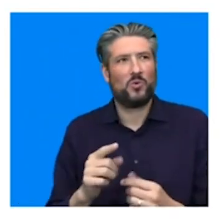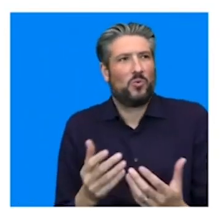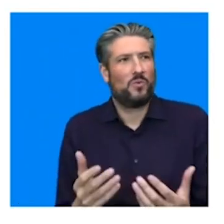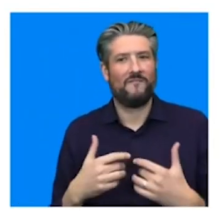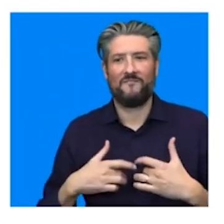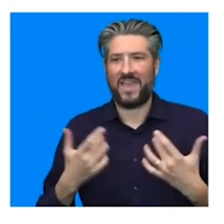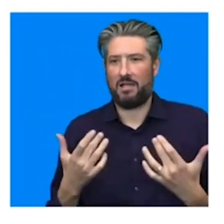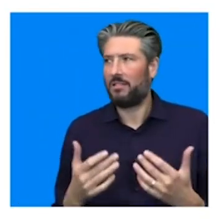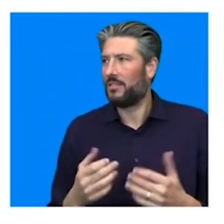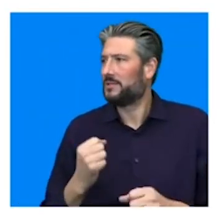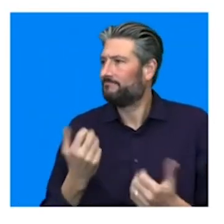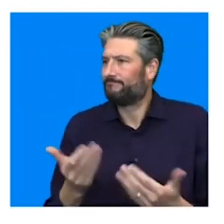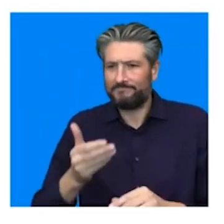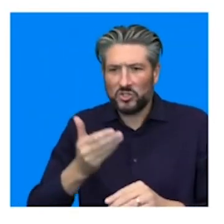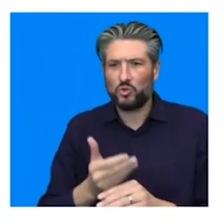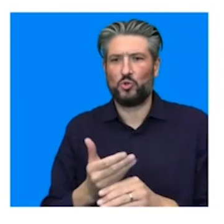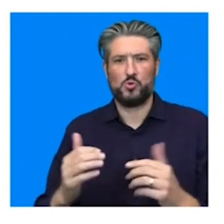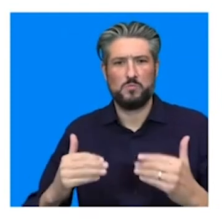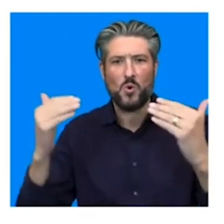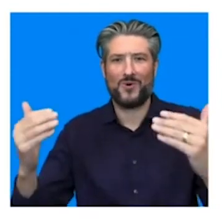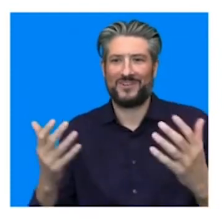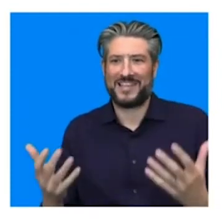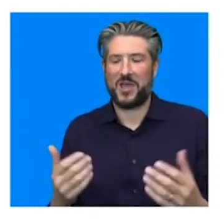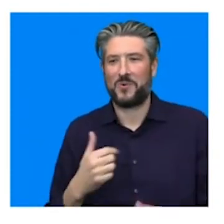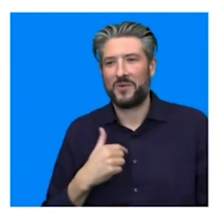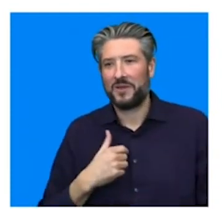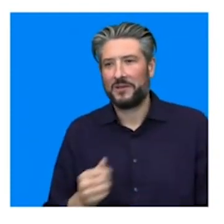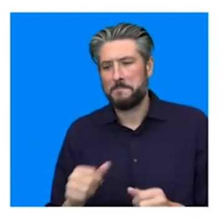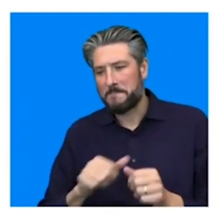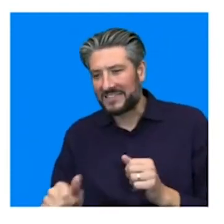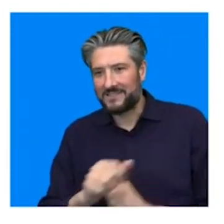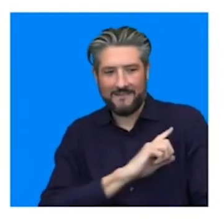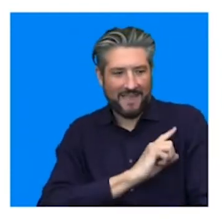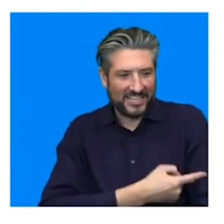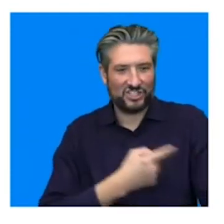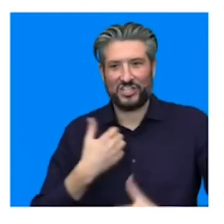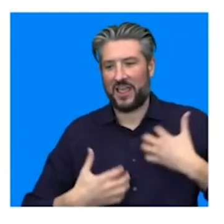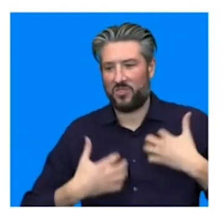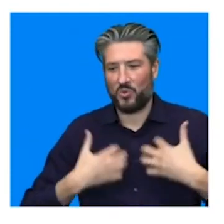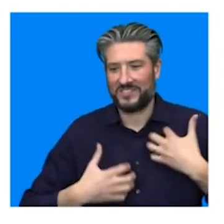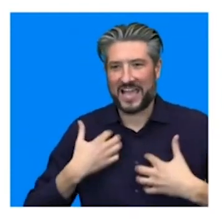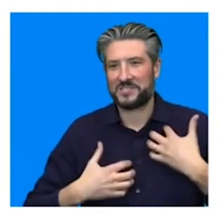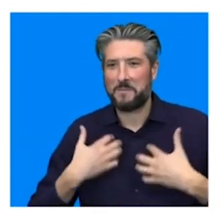to help other people, but also for ourselves, just to get out there and have that energy and enthusiasm to be the Tiggers,